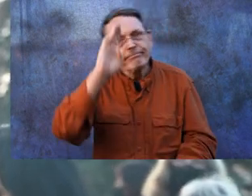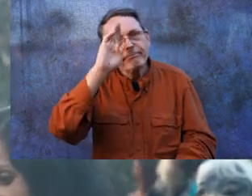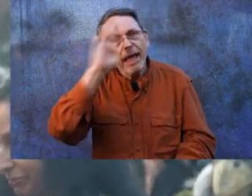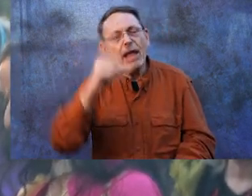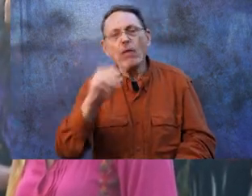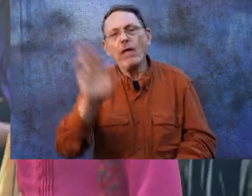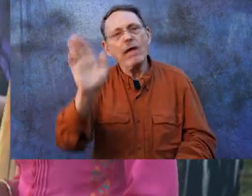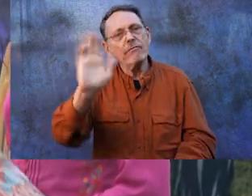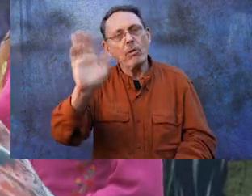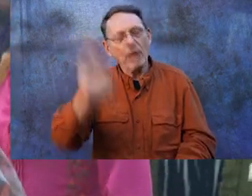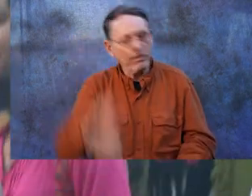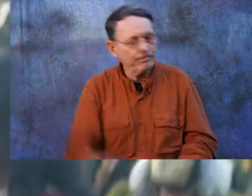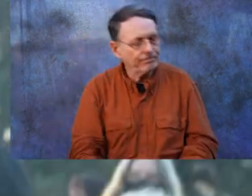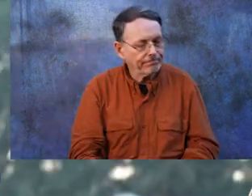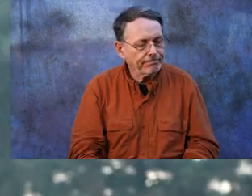and farewell.